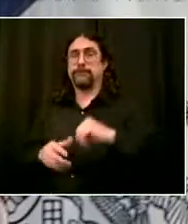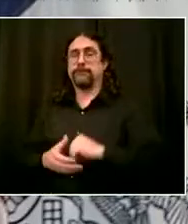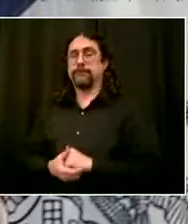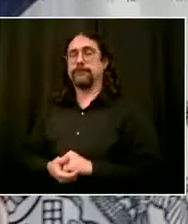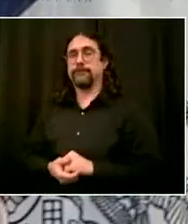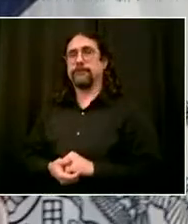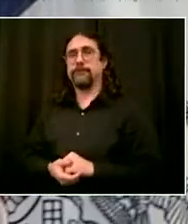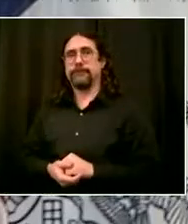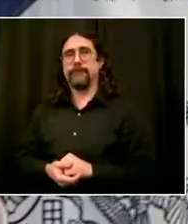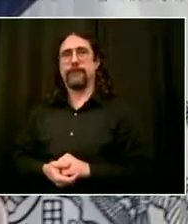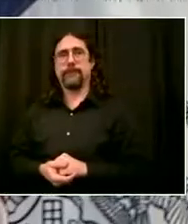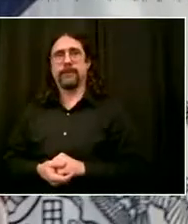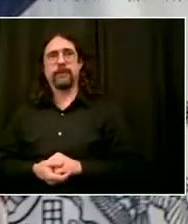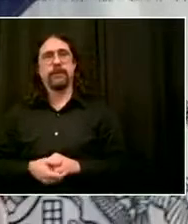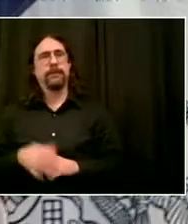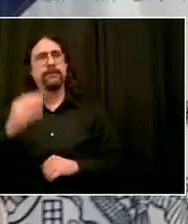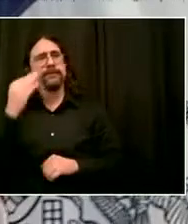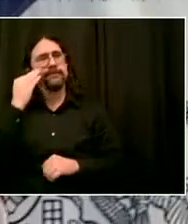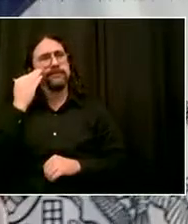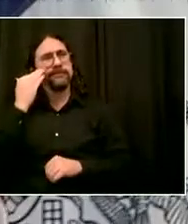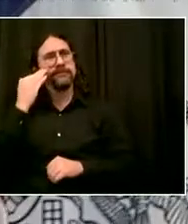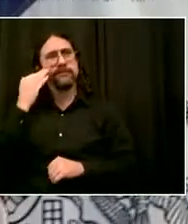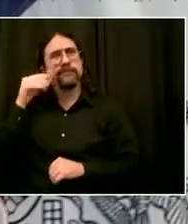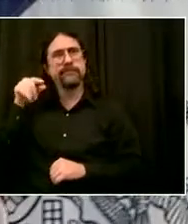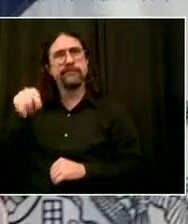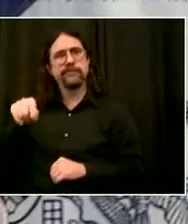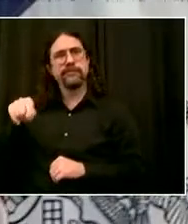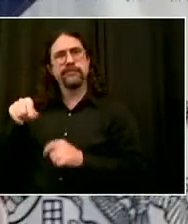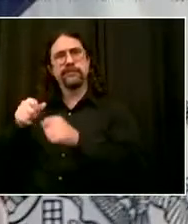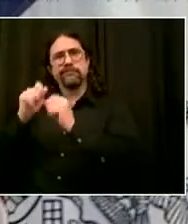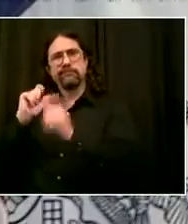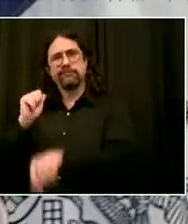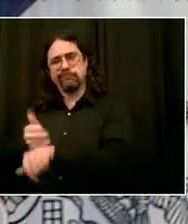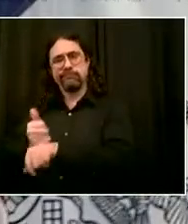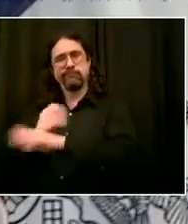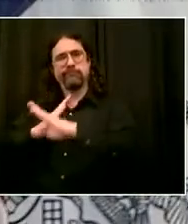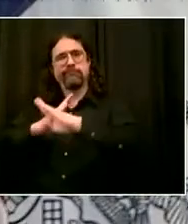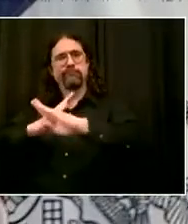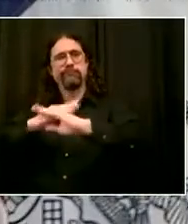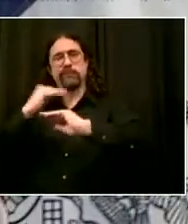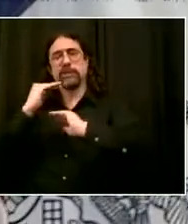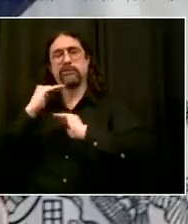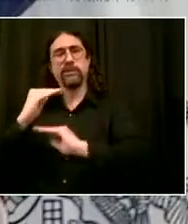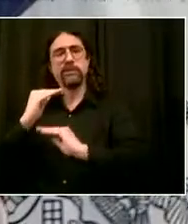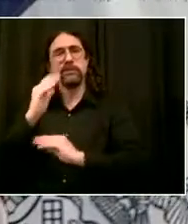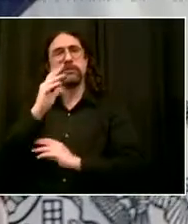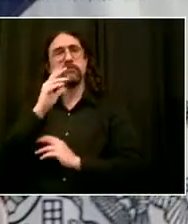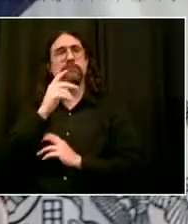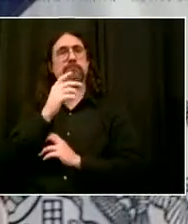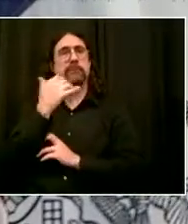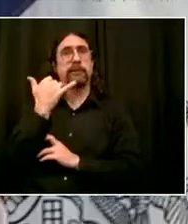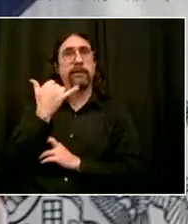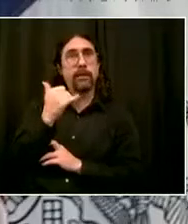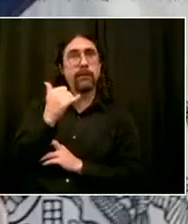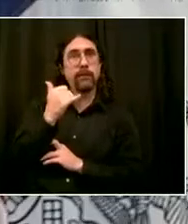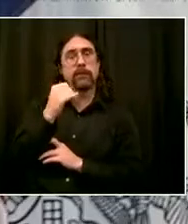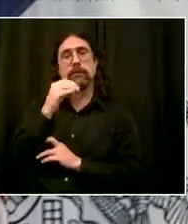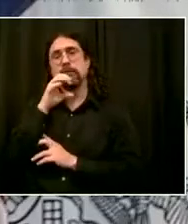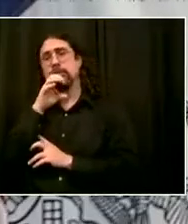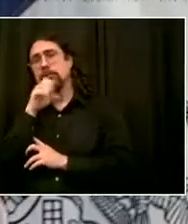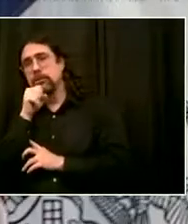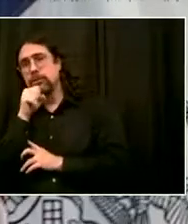now I'm not going to speak for the state or the exact timing I'm just taking their numbers looking at them and acknowledging the